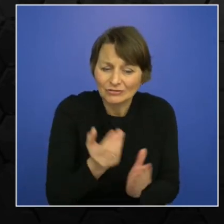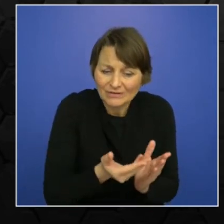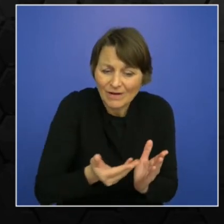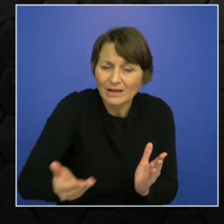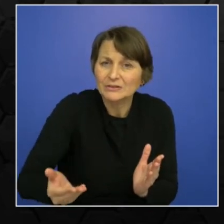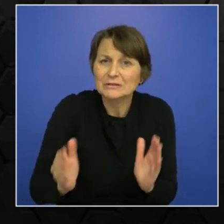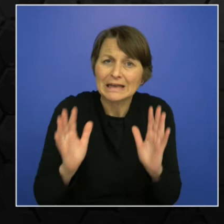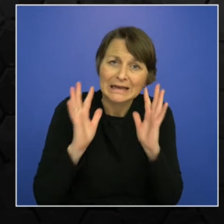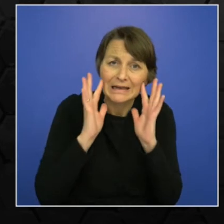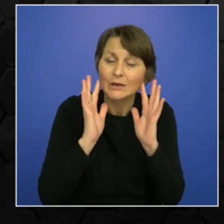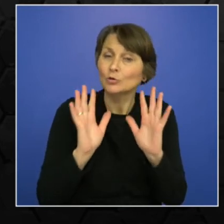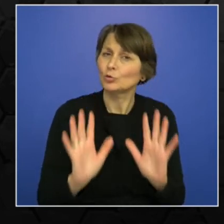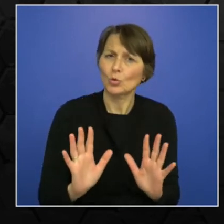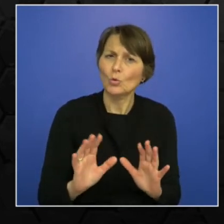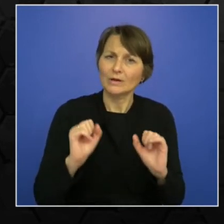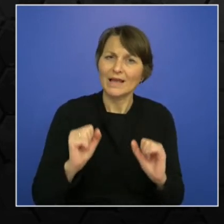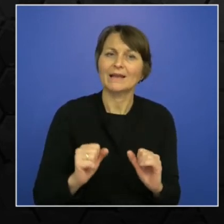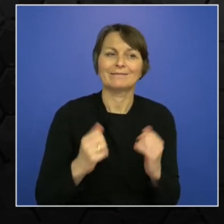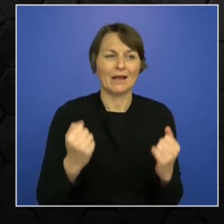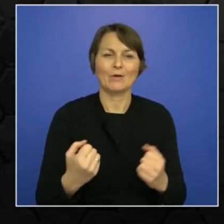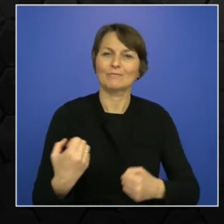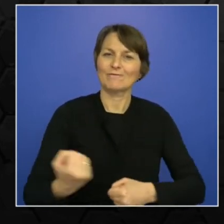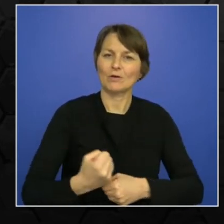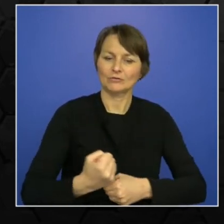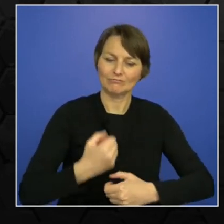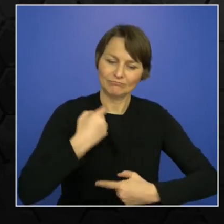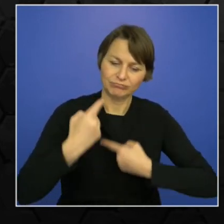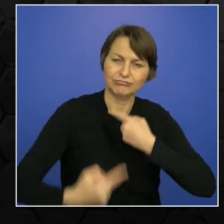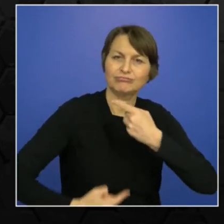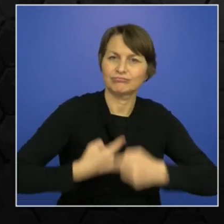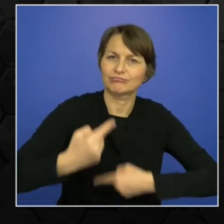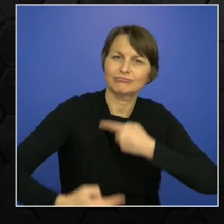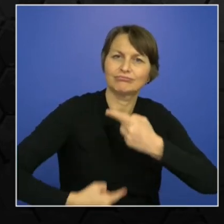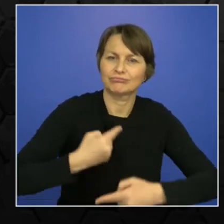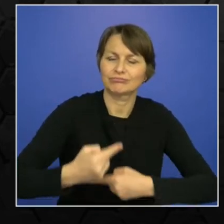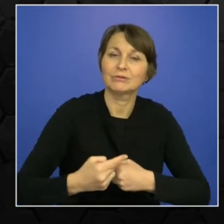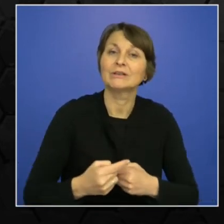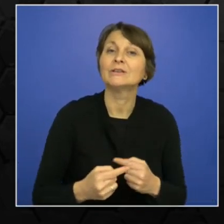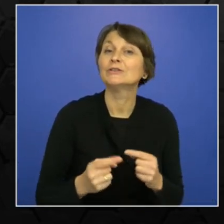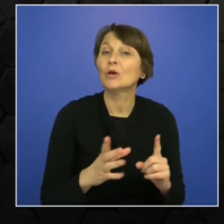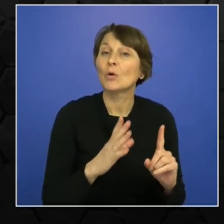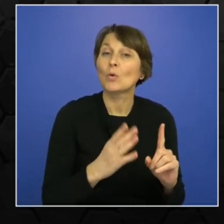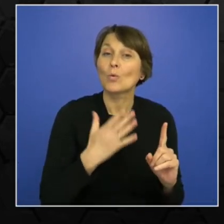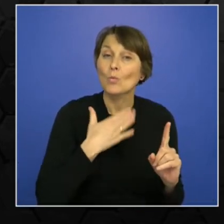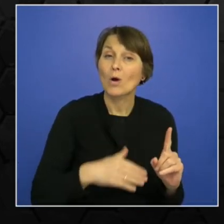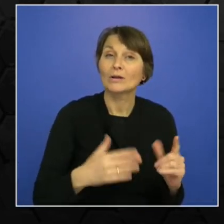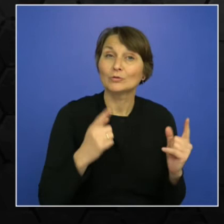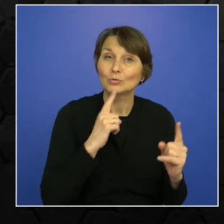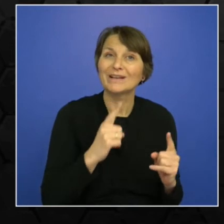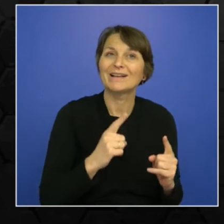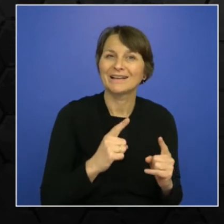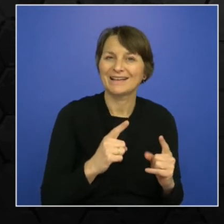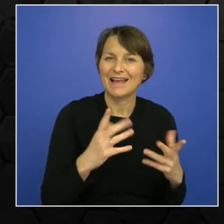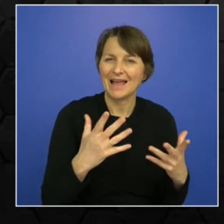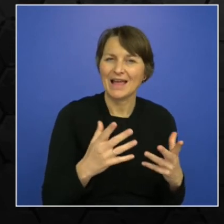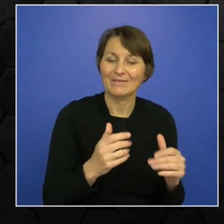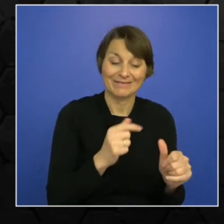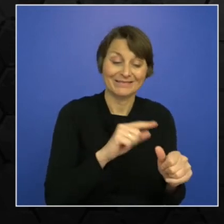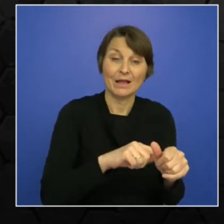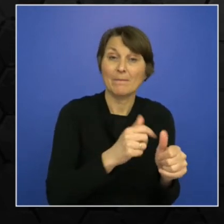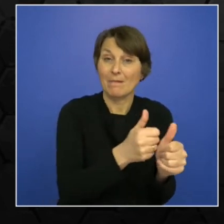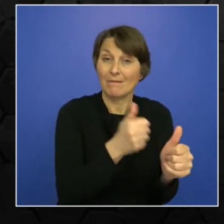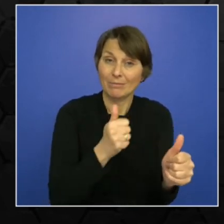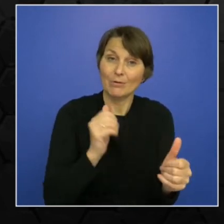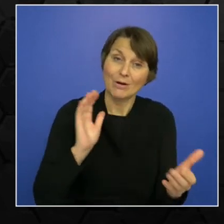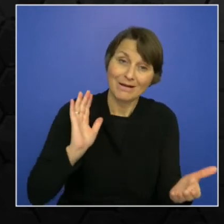certain functionality running. So for the same purpose, we require reduced latency, and accuracy is not our prime